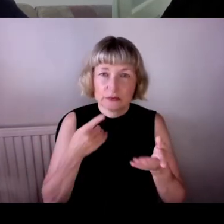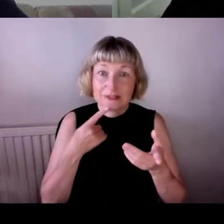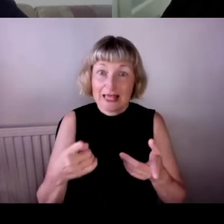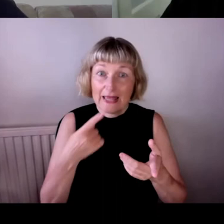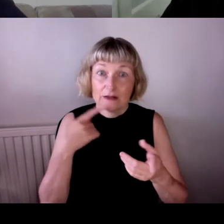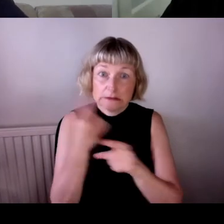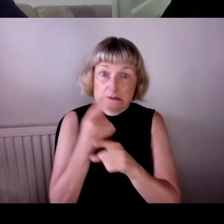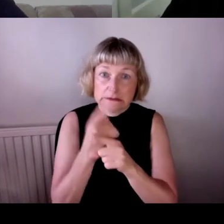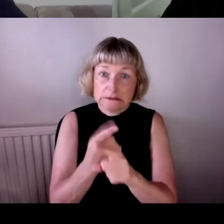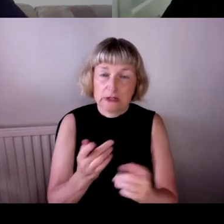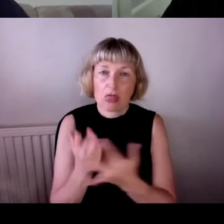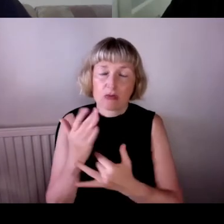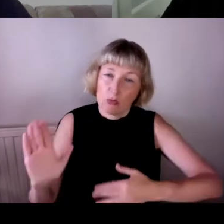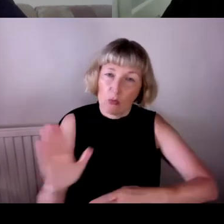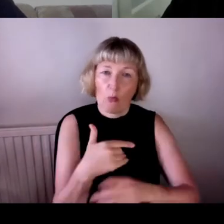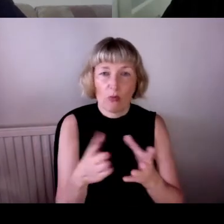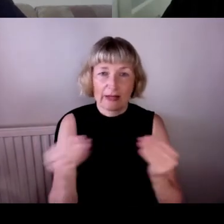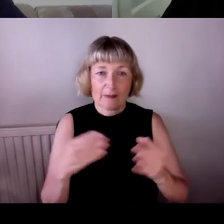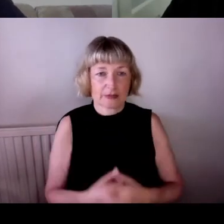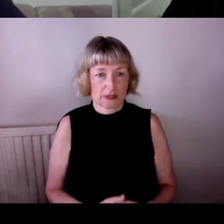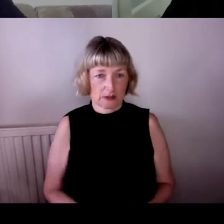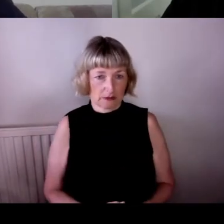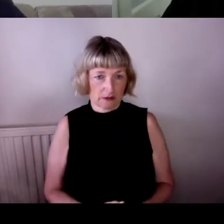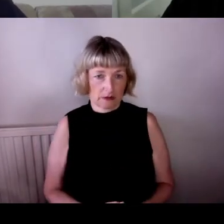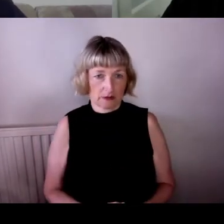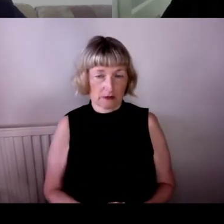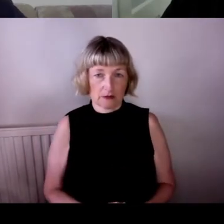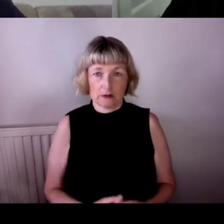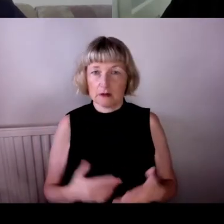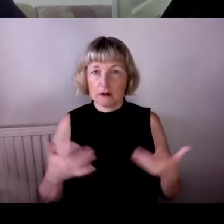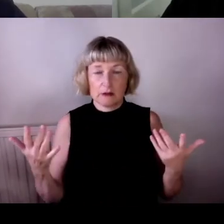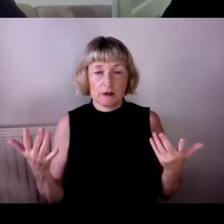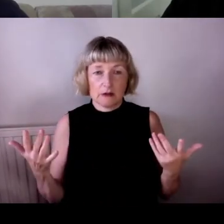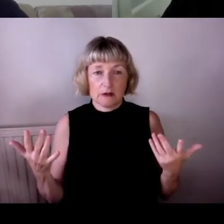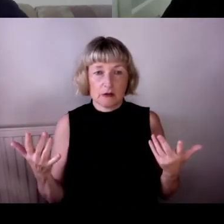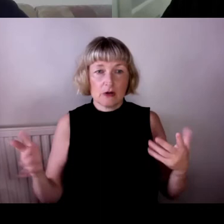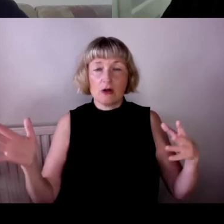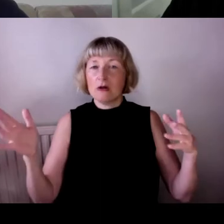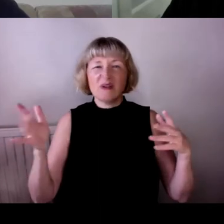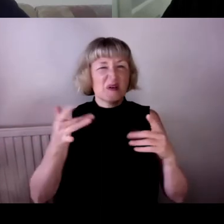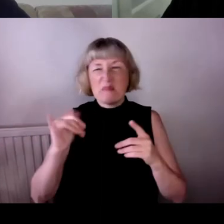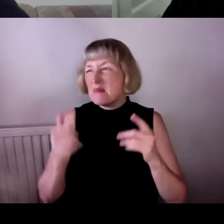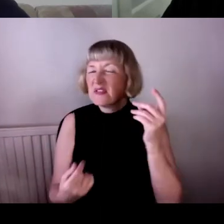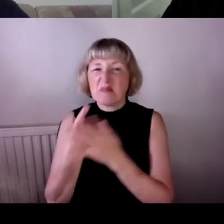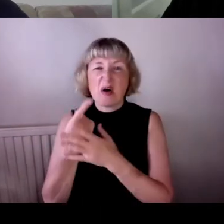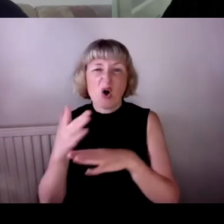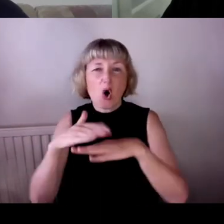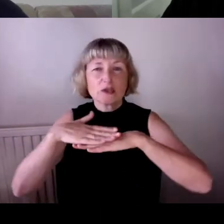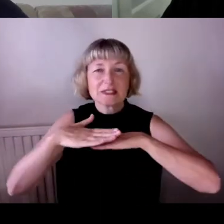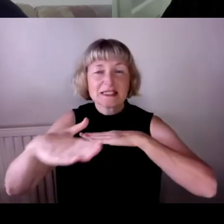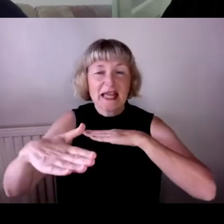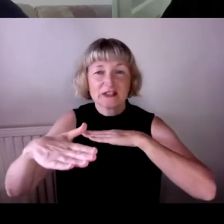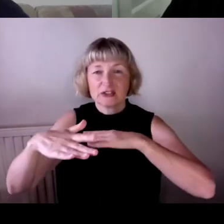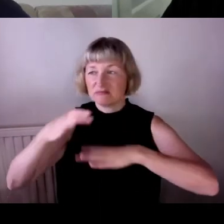And there are gaps where the actor just wanted something to do with his hands, so he folded his arms. Nobody cares, because tomorrow he